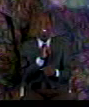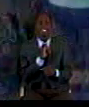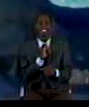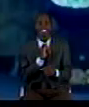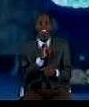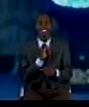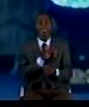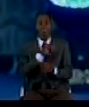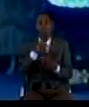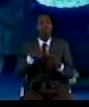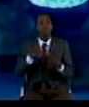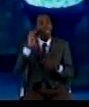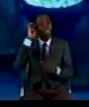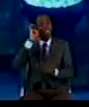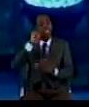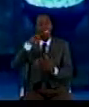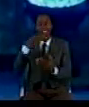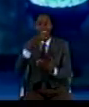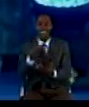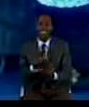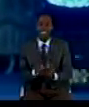I say, when